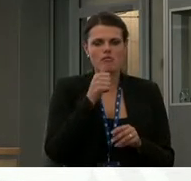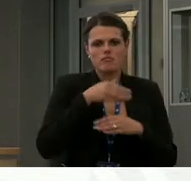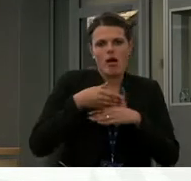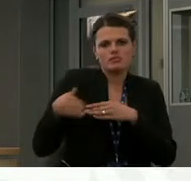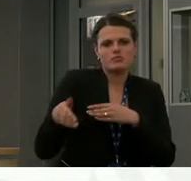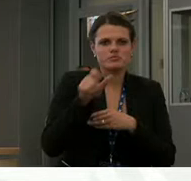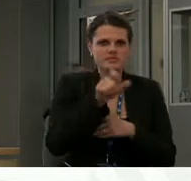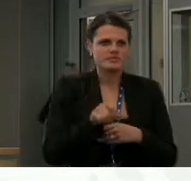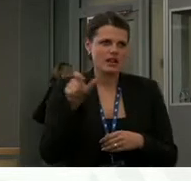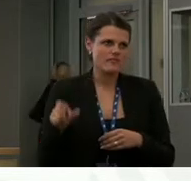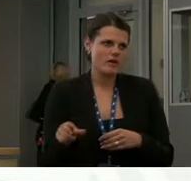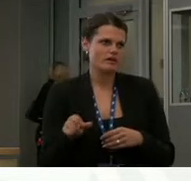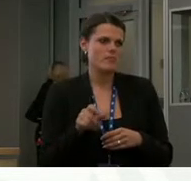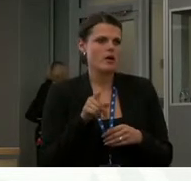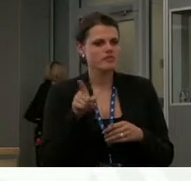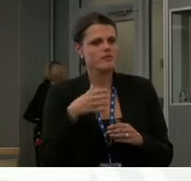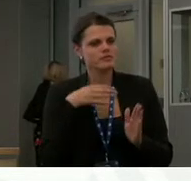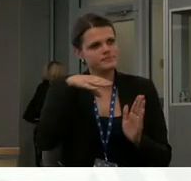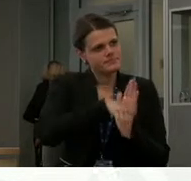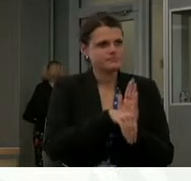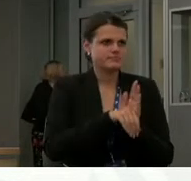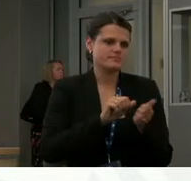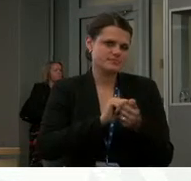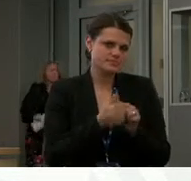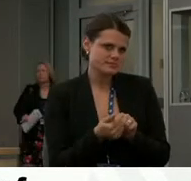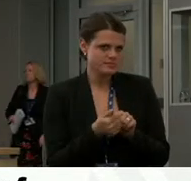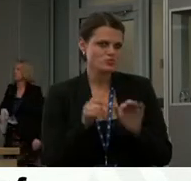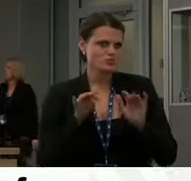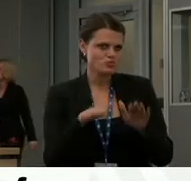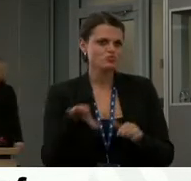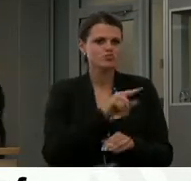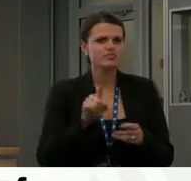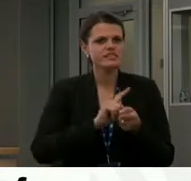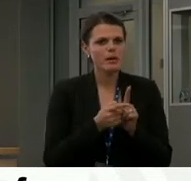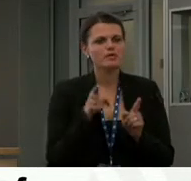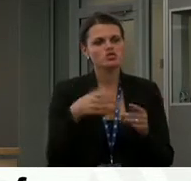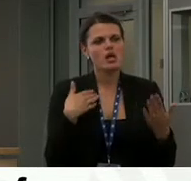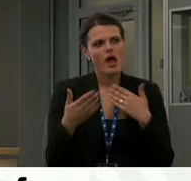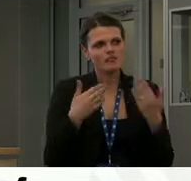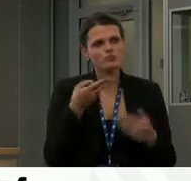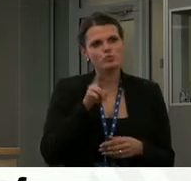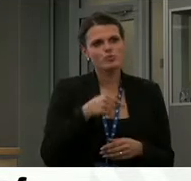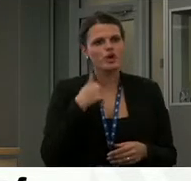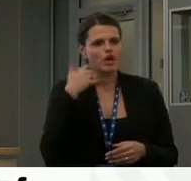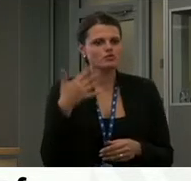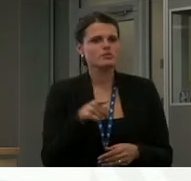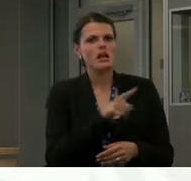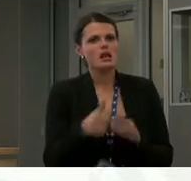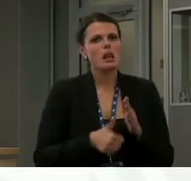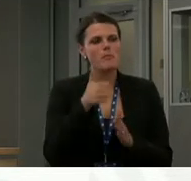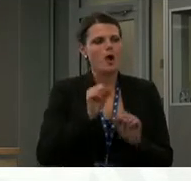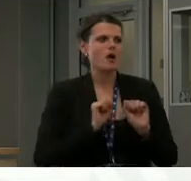beneficiaries of changes for which they should feel grateful. We need to change this relationship, and I think that this is the best